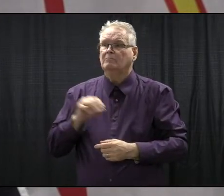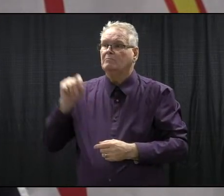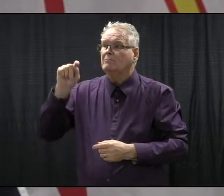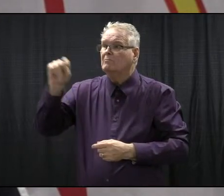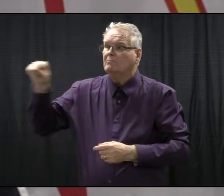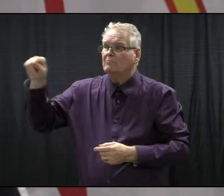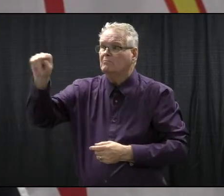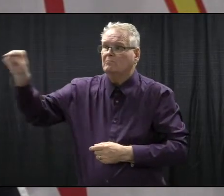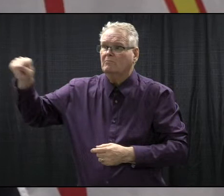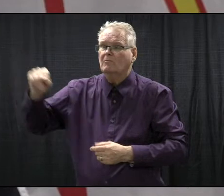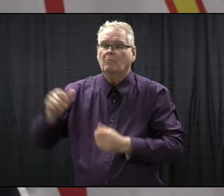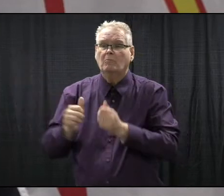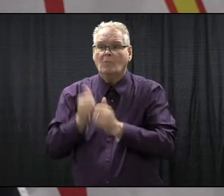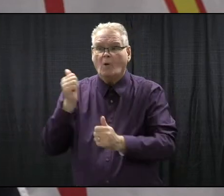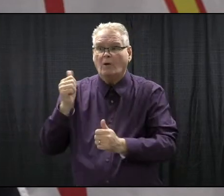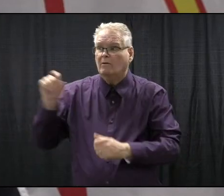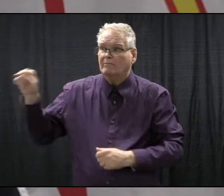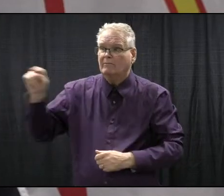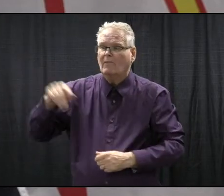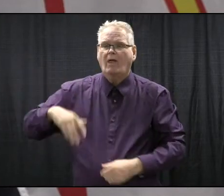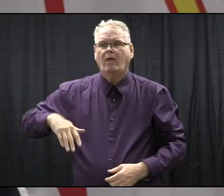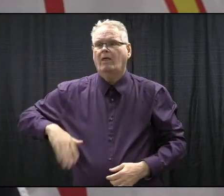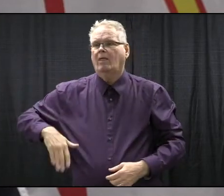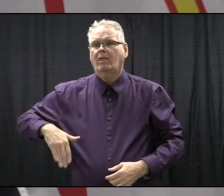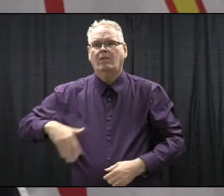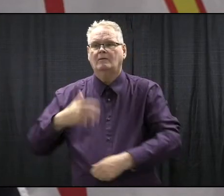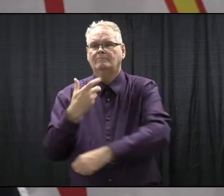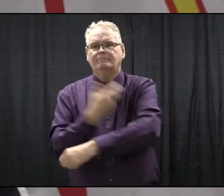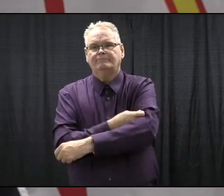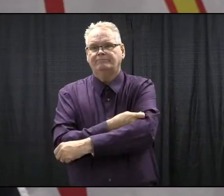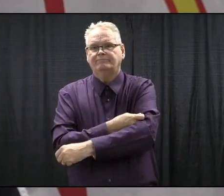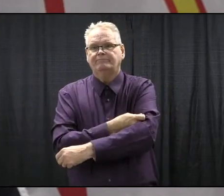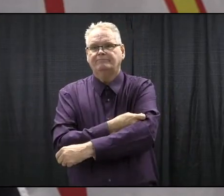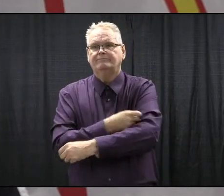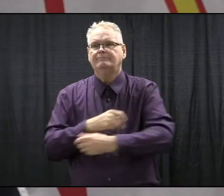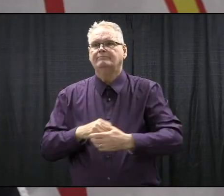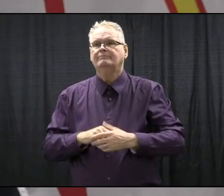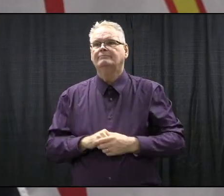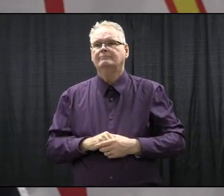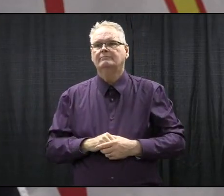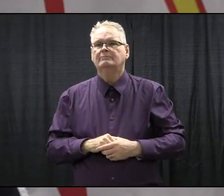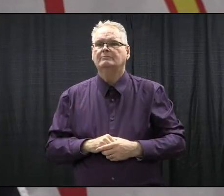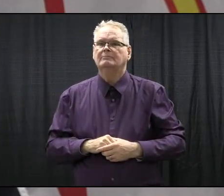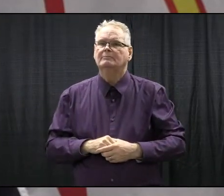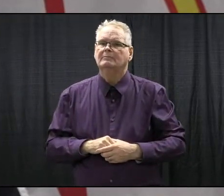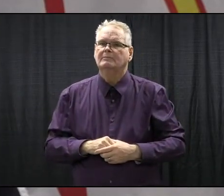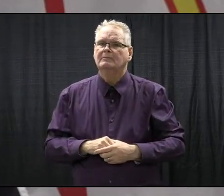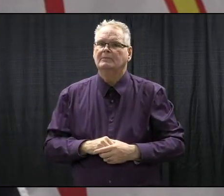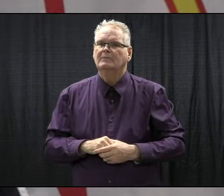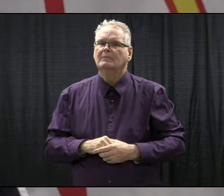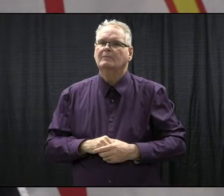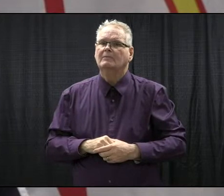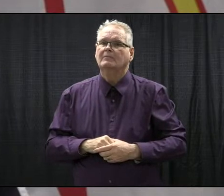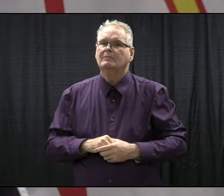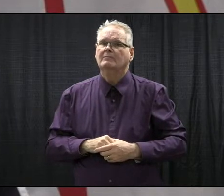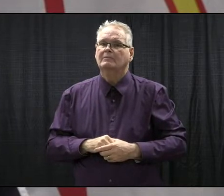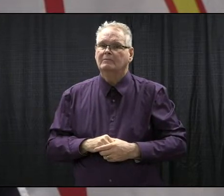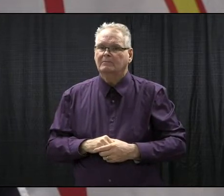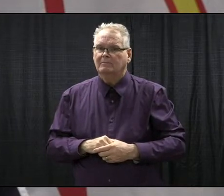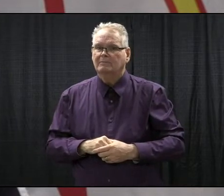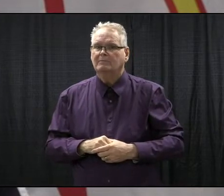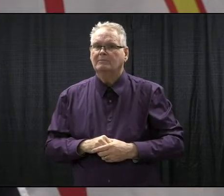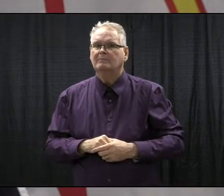of vaccine. So generally speaking, the crew members were not fully vaccinated. Our healthcare staff are, however,